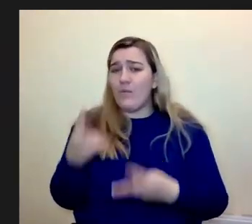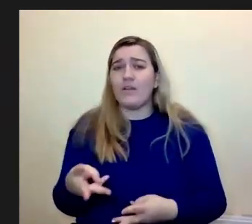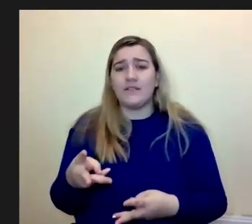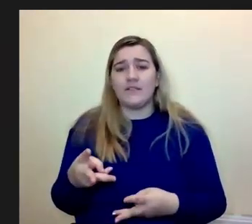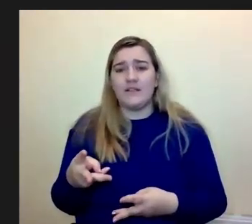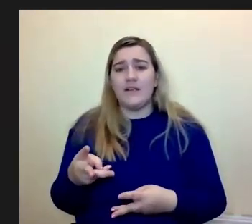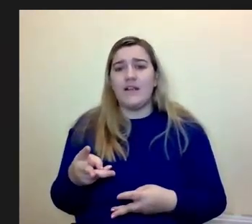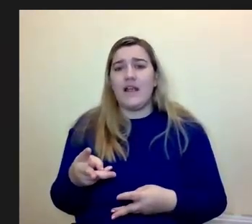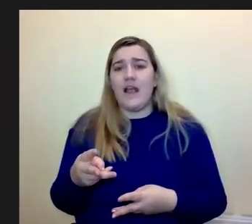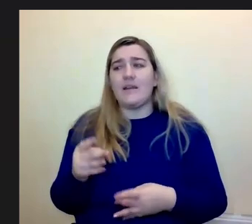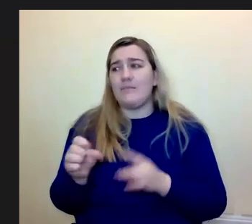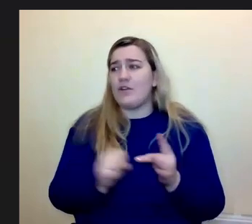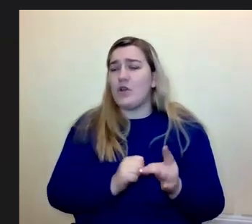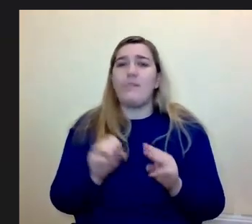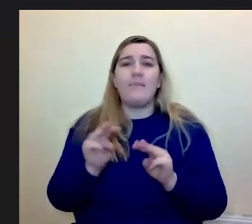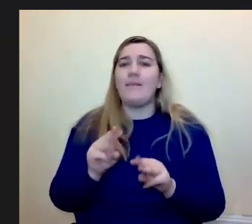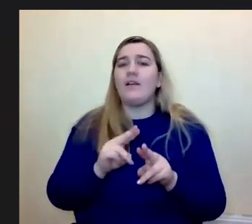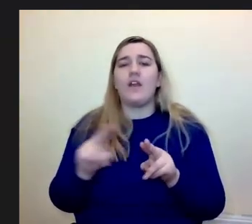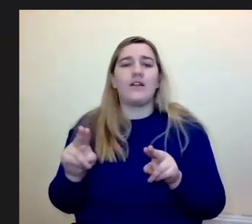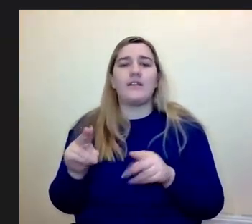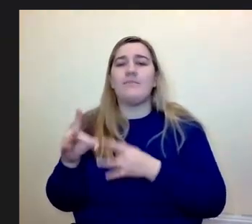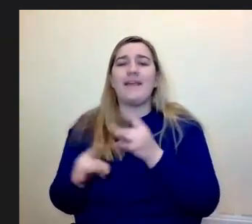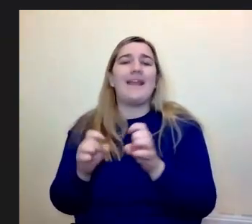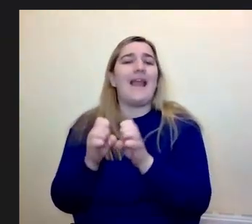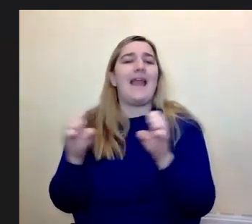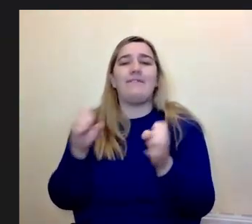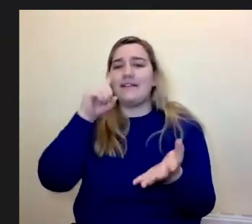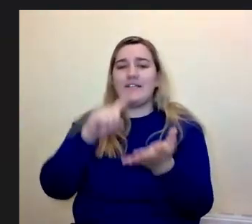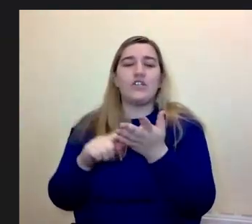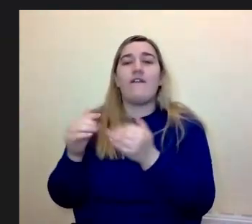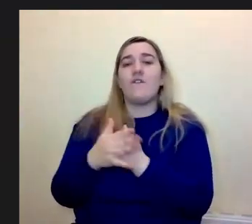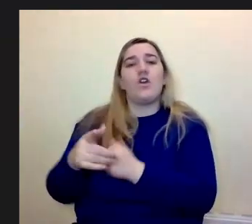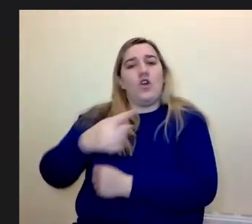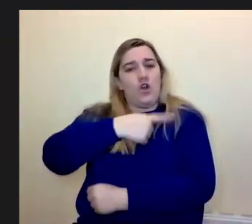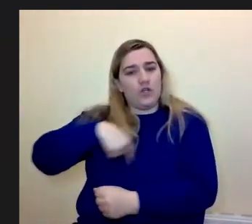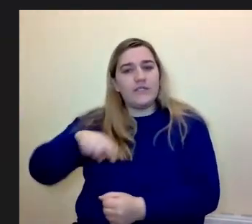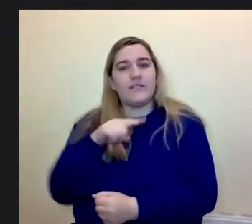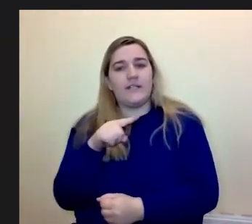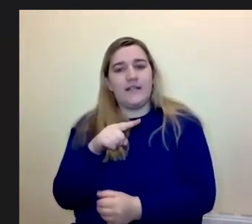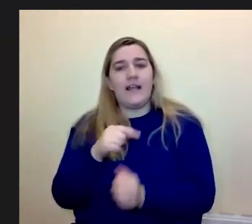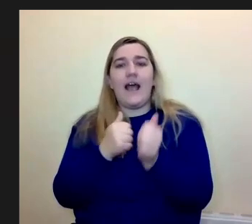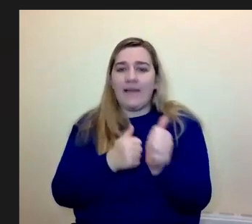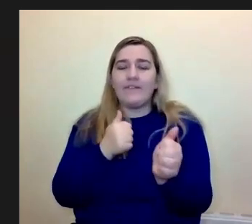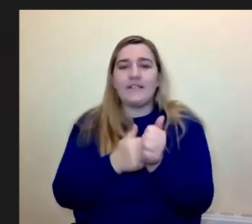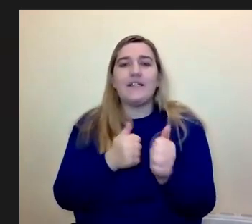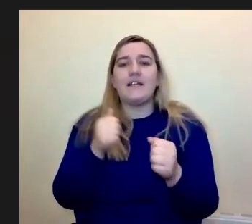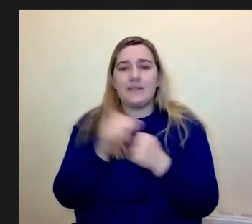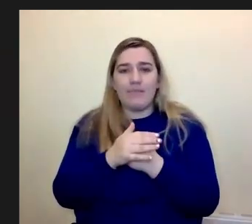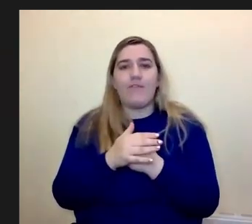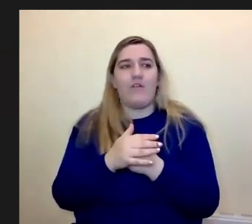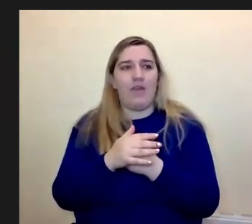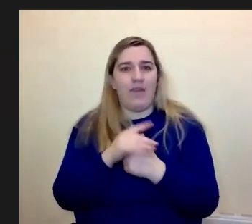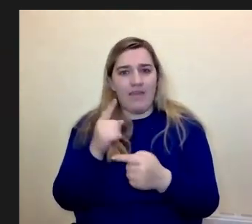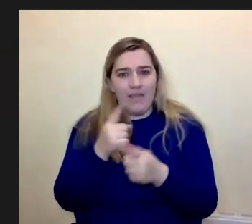have to make every decision for us. Sometimes our decision is our decision.